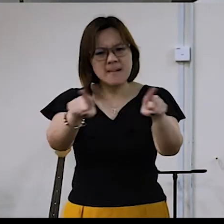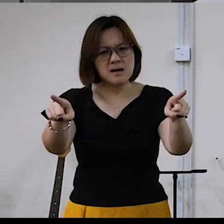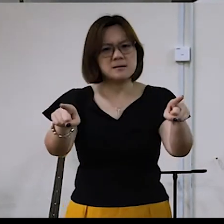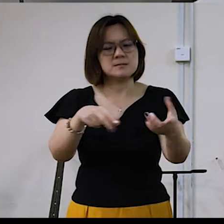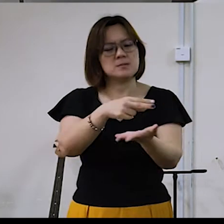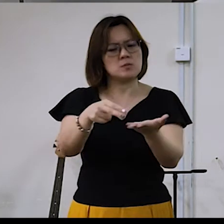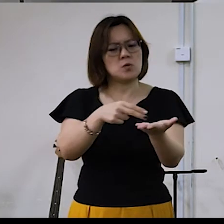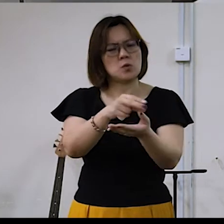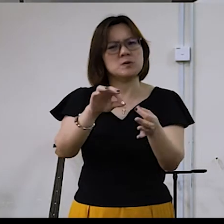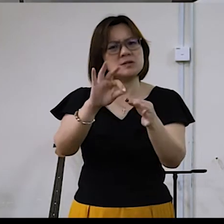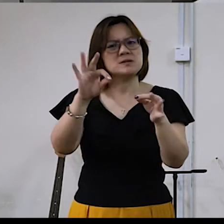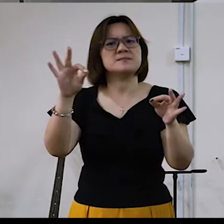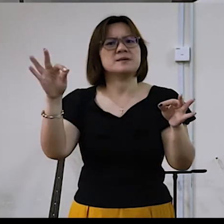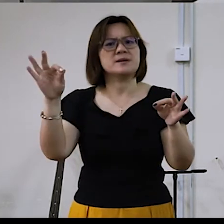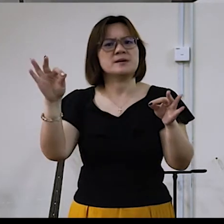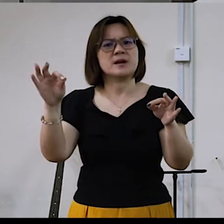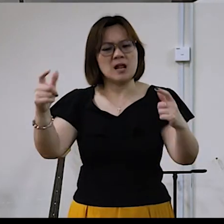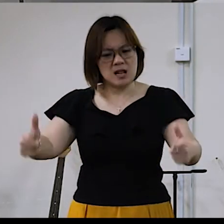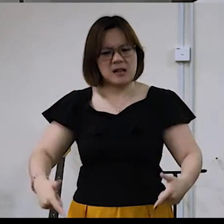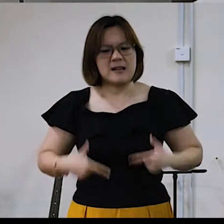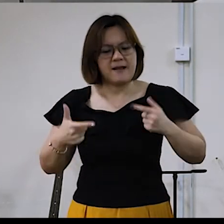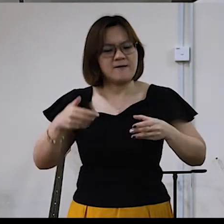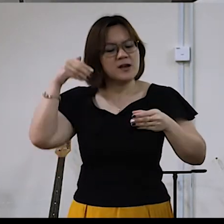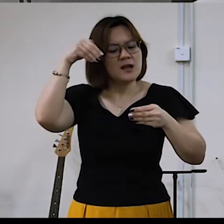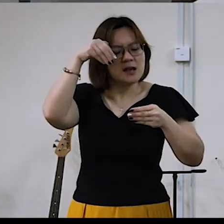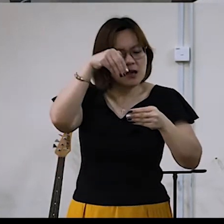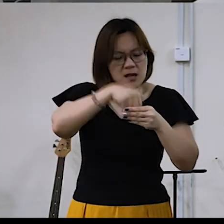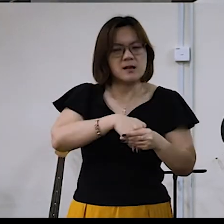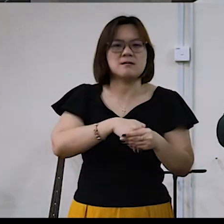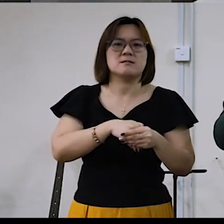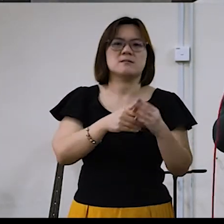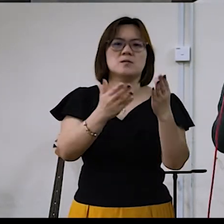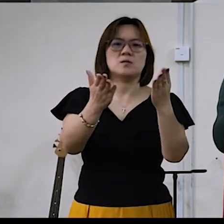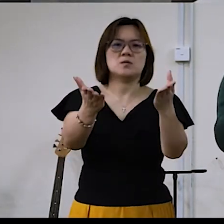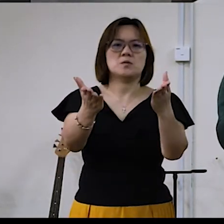Amen. So never ever feel alone.